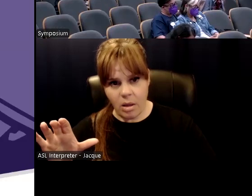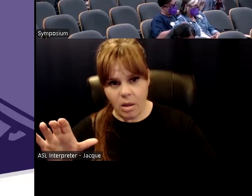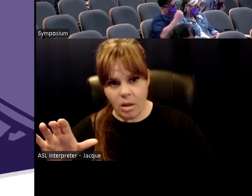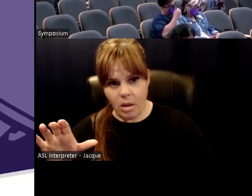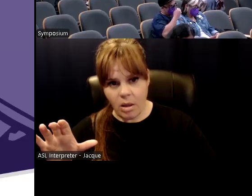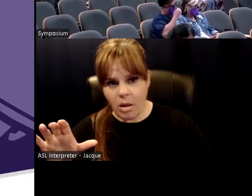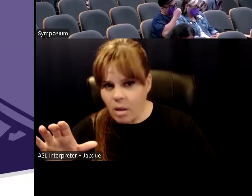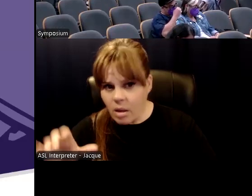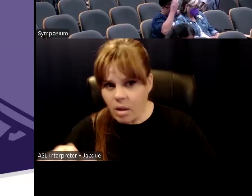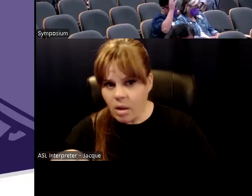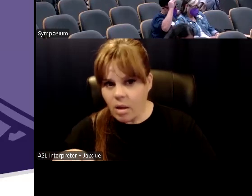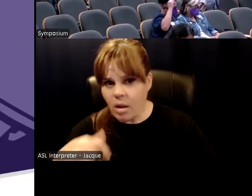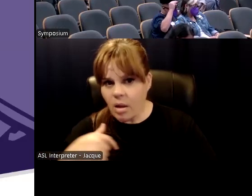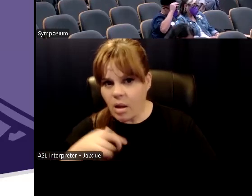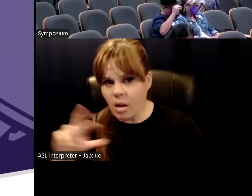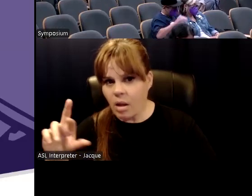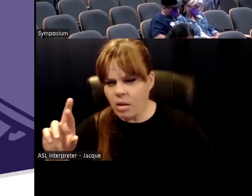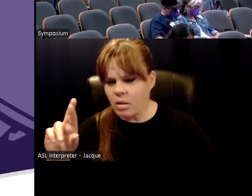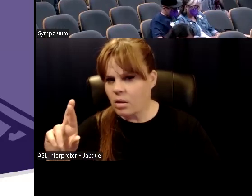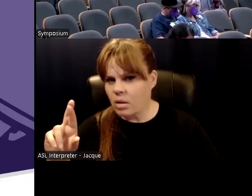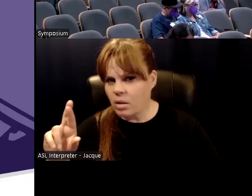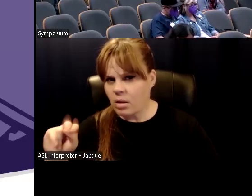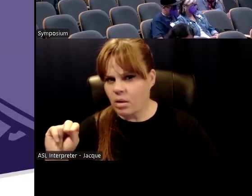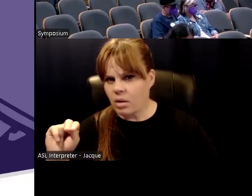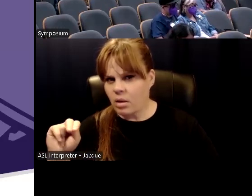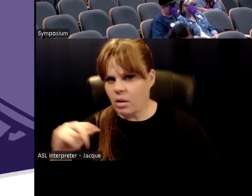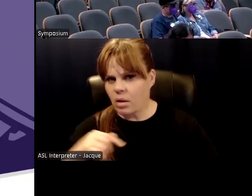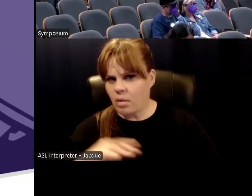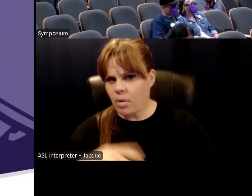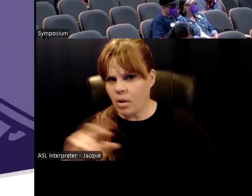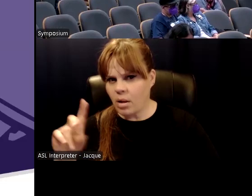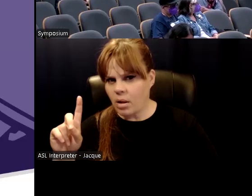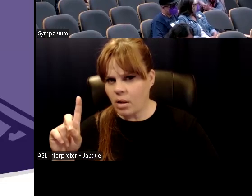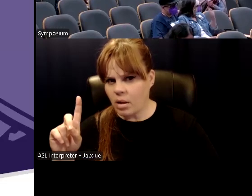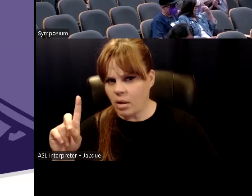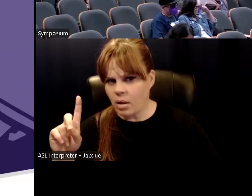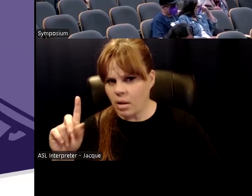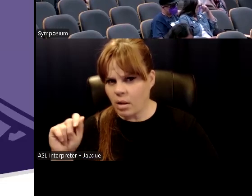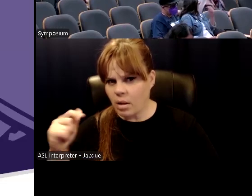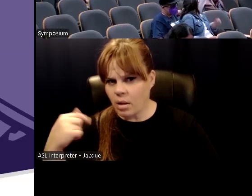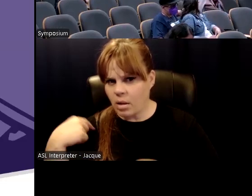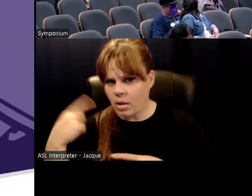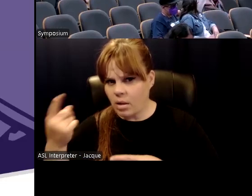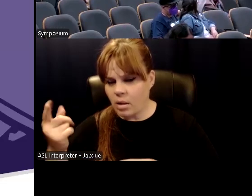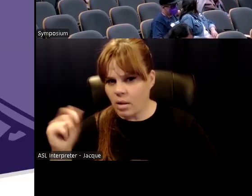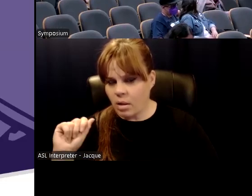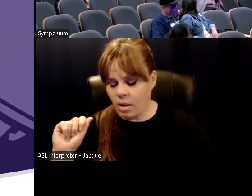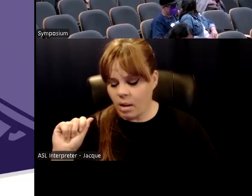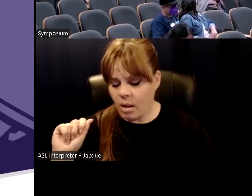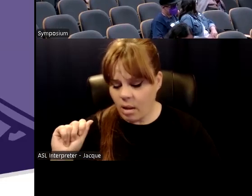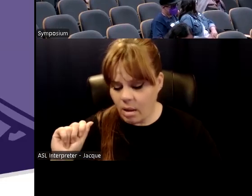an RN. I have been on disability since April